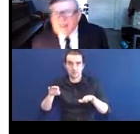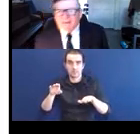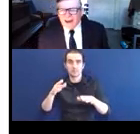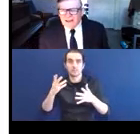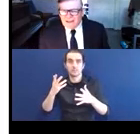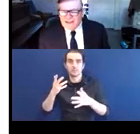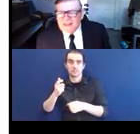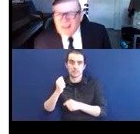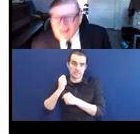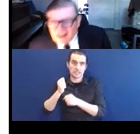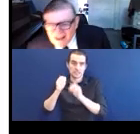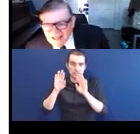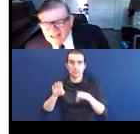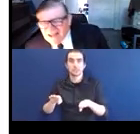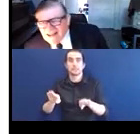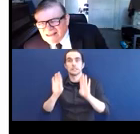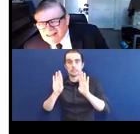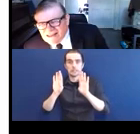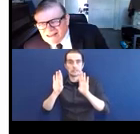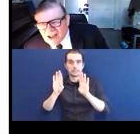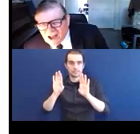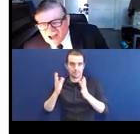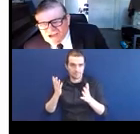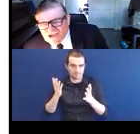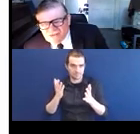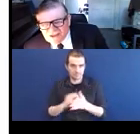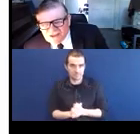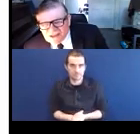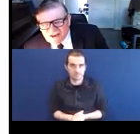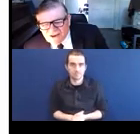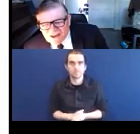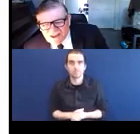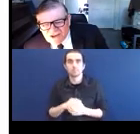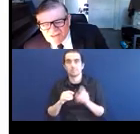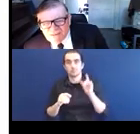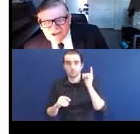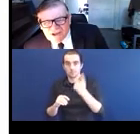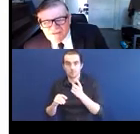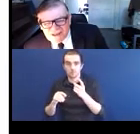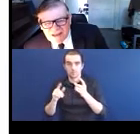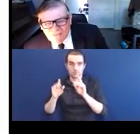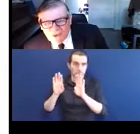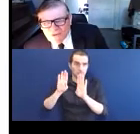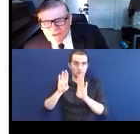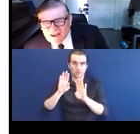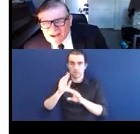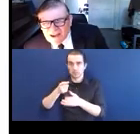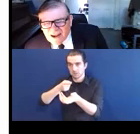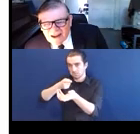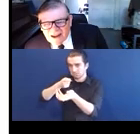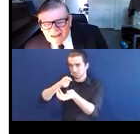their eyes. So this is quite harsh treatment that is going on here. They're trying to push the fence up more,